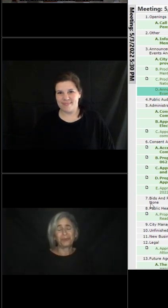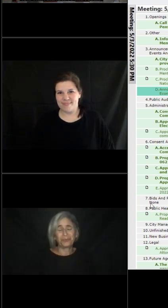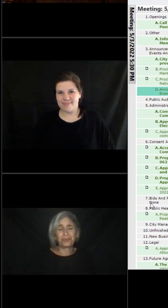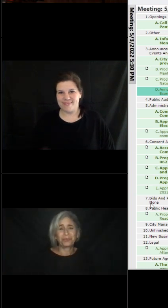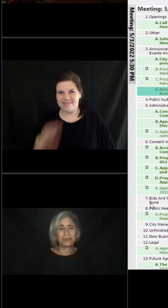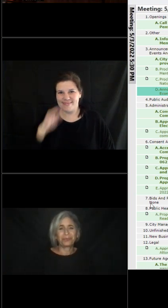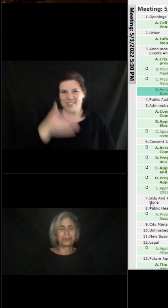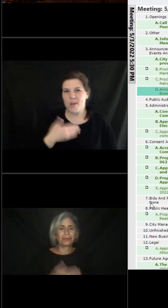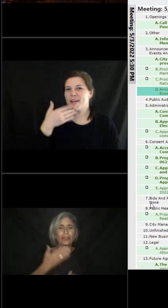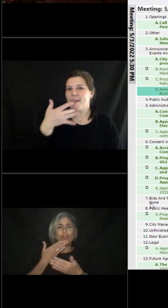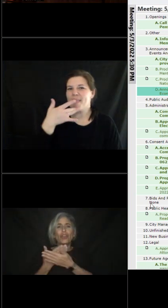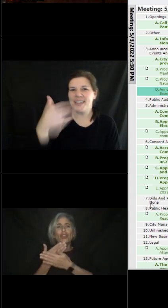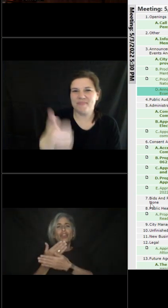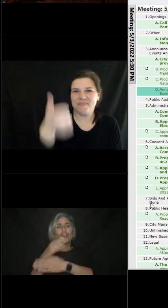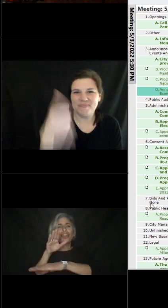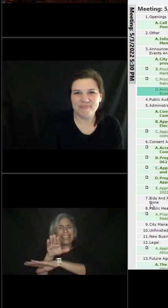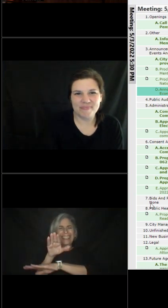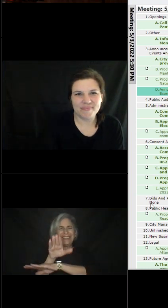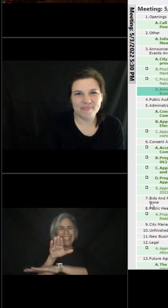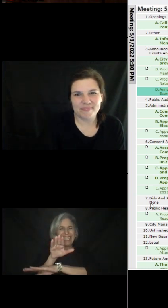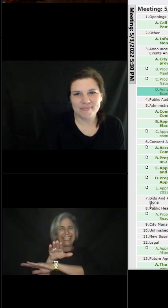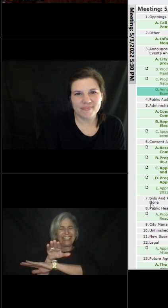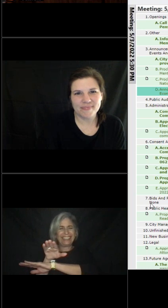Good evening. Do